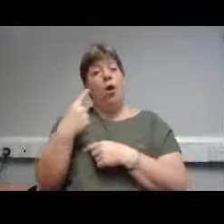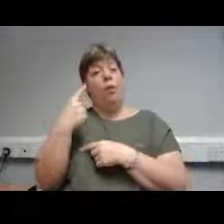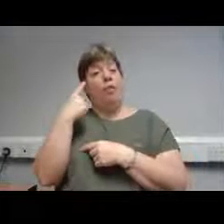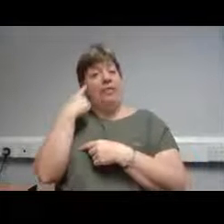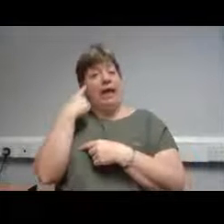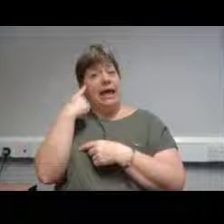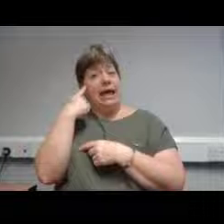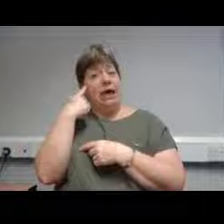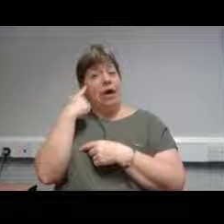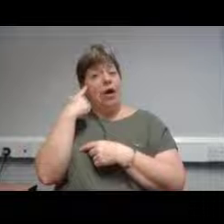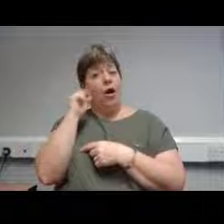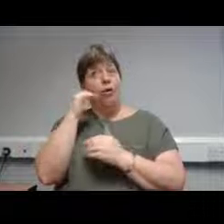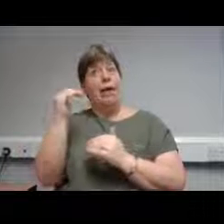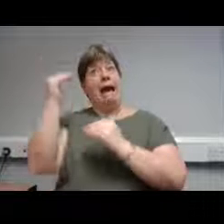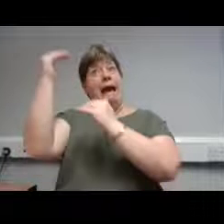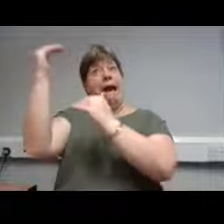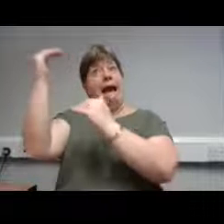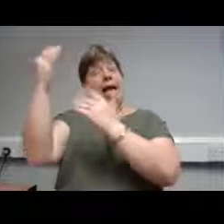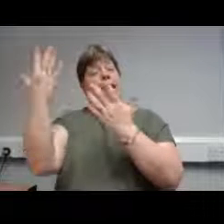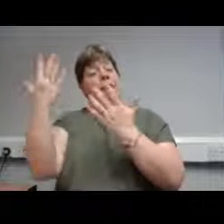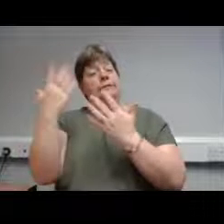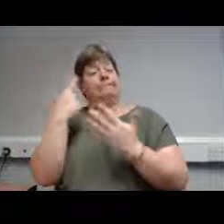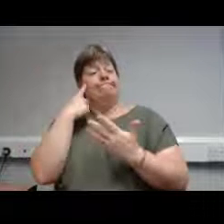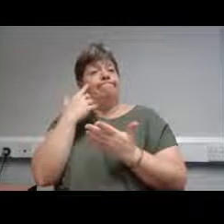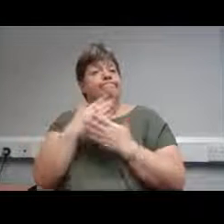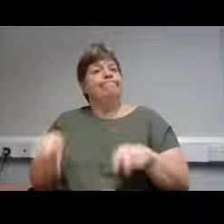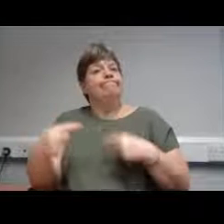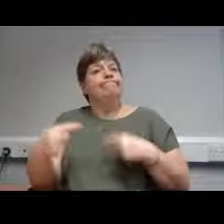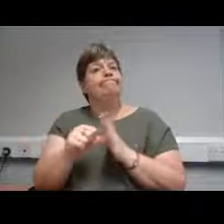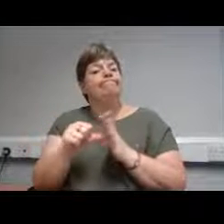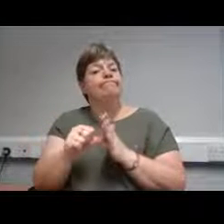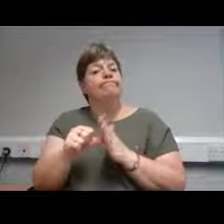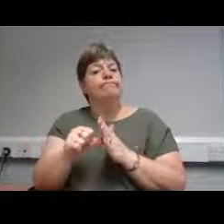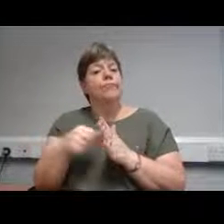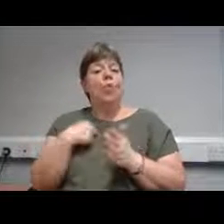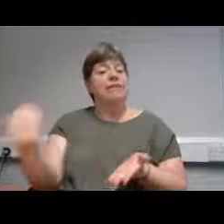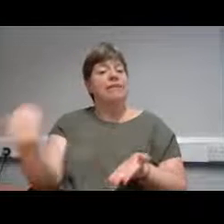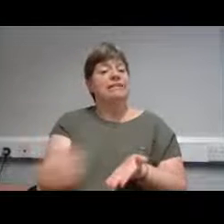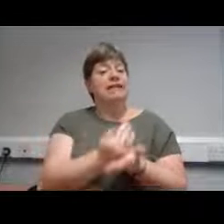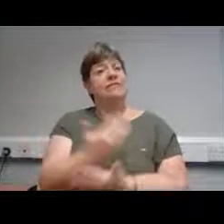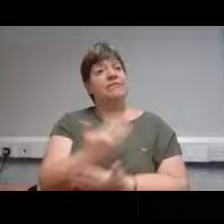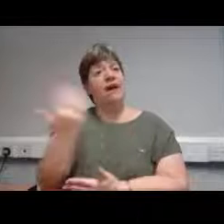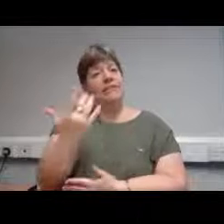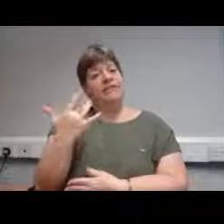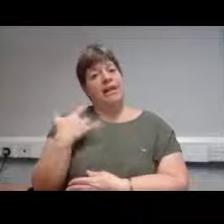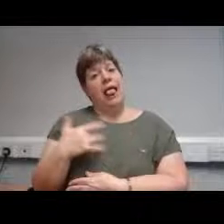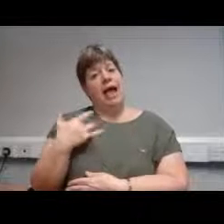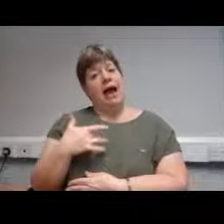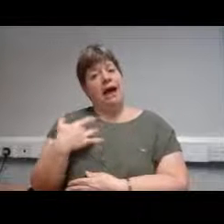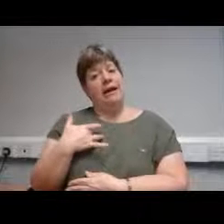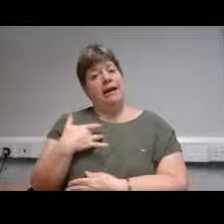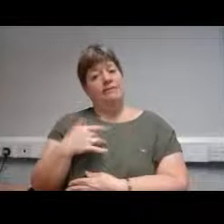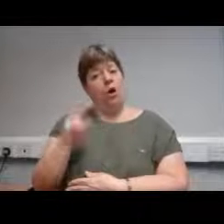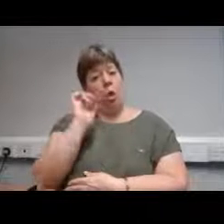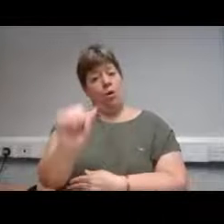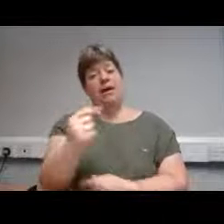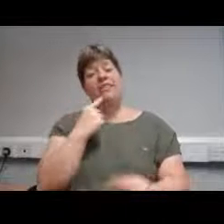higher, taking the challenges into account, we've saved 15 lives in looking at that